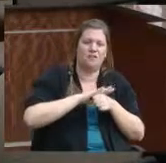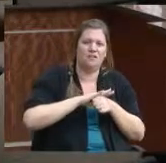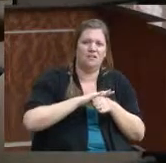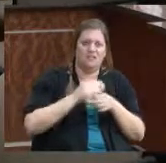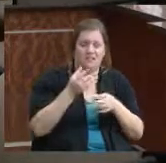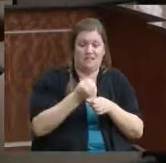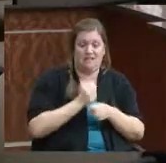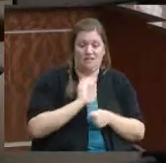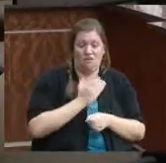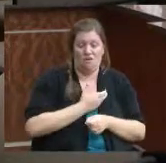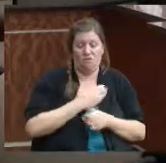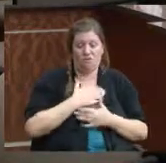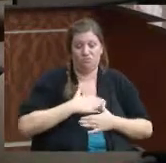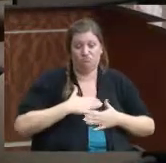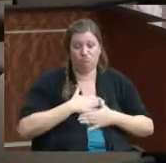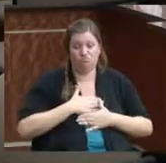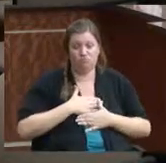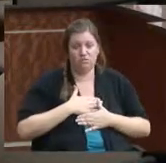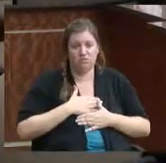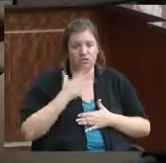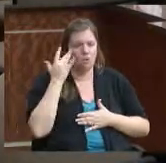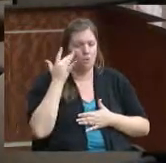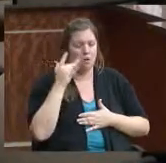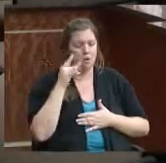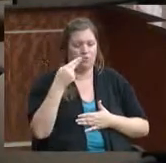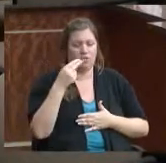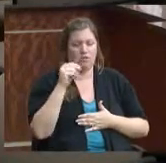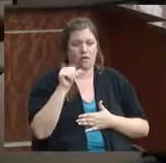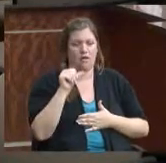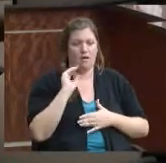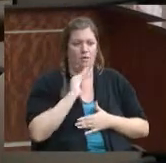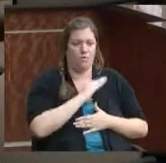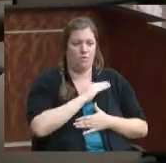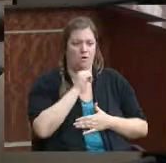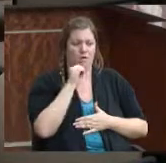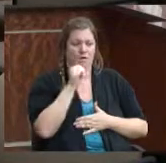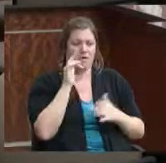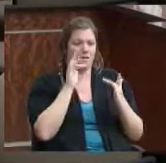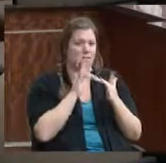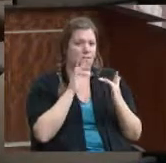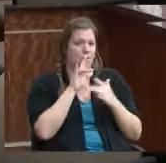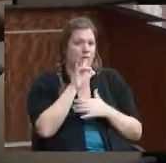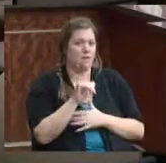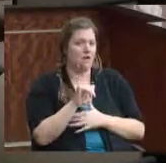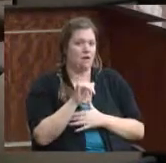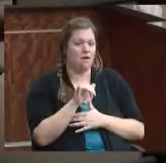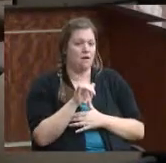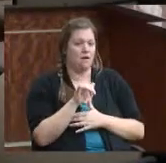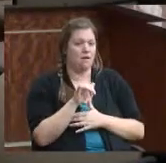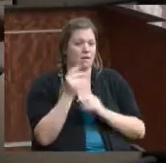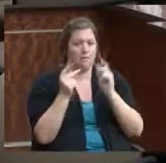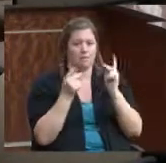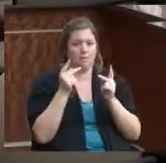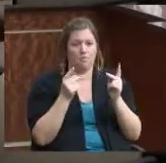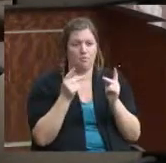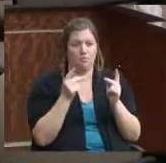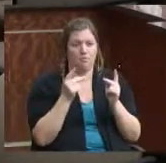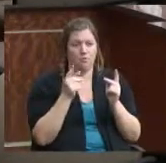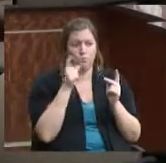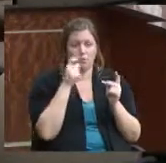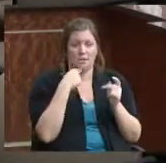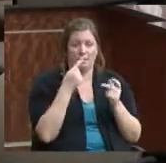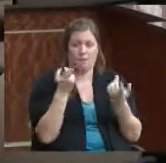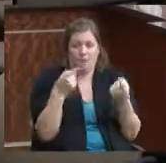input? Why was our homeowners association board not contacted by the Patuxent Greens Golf Club to tell them